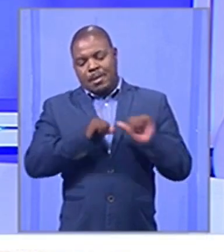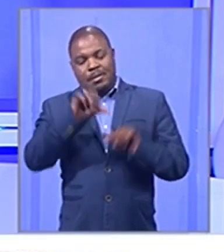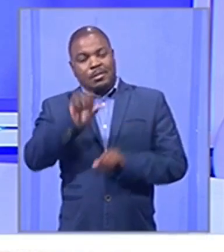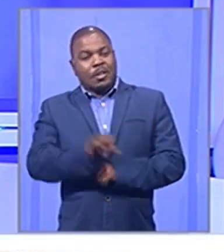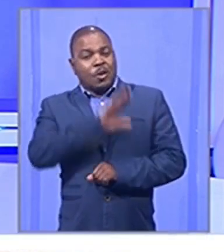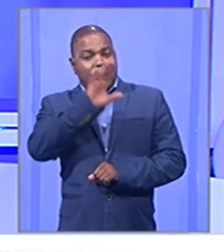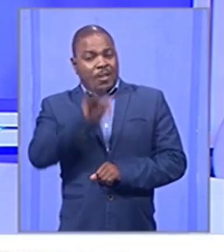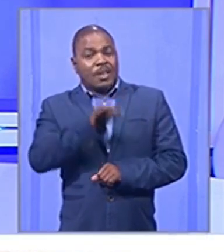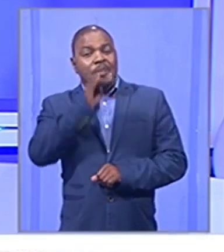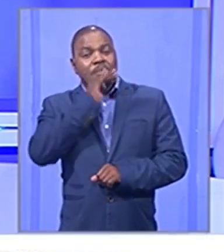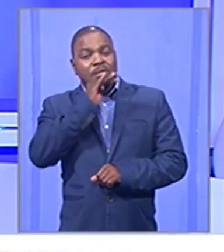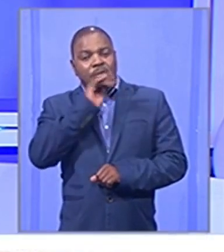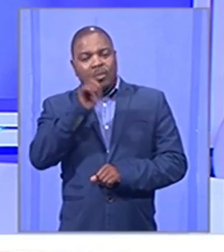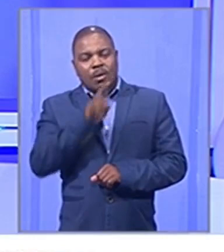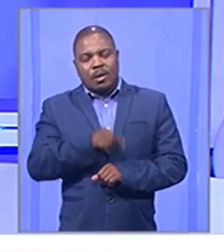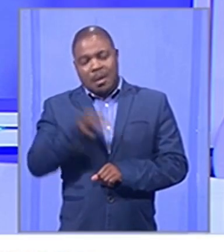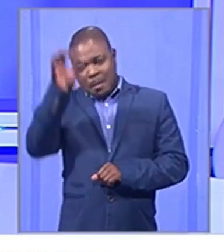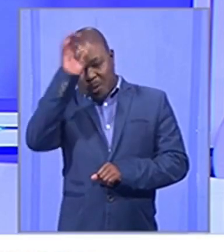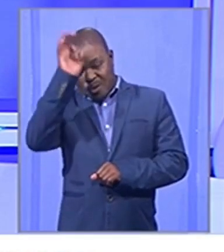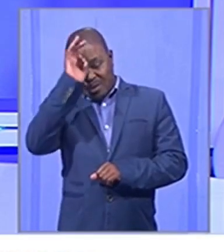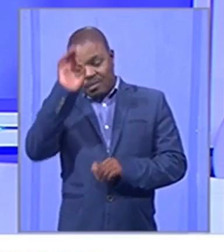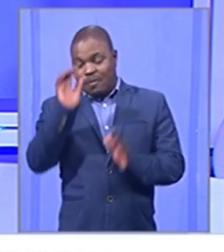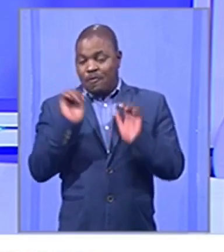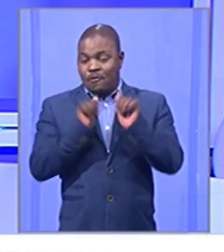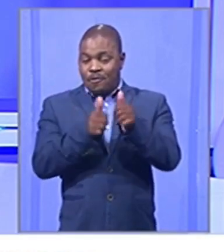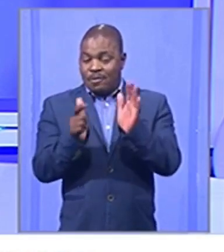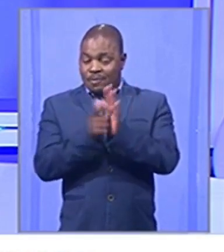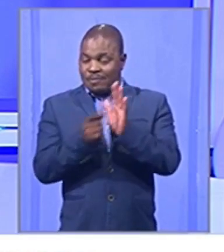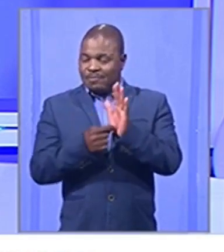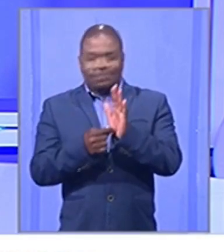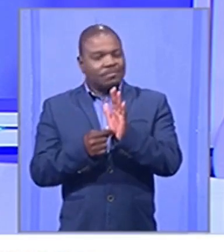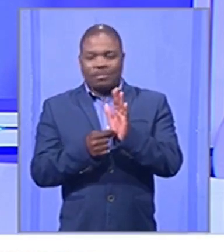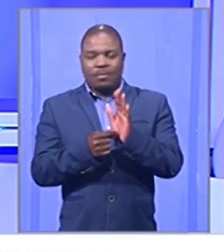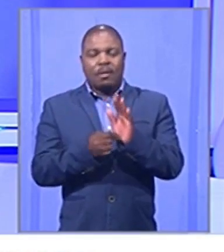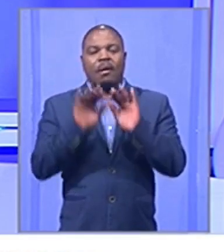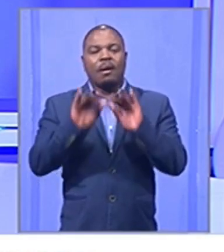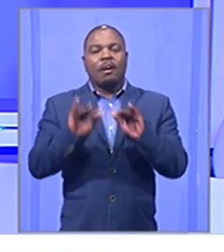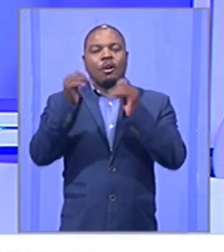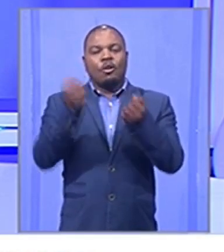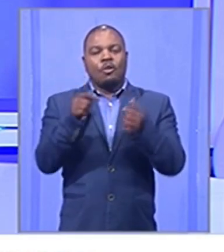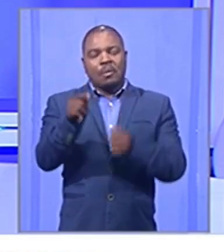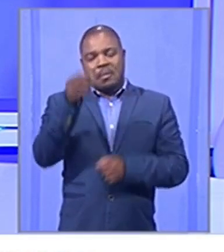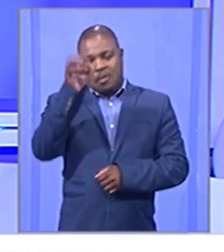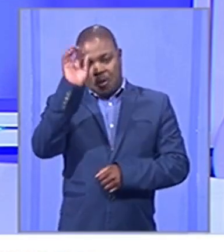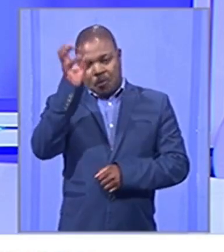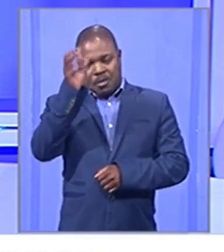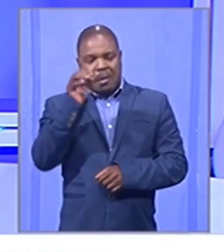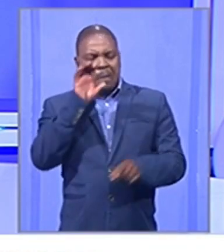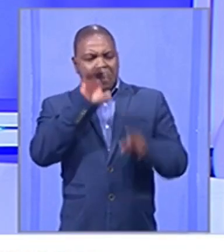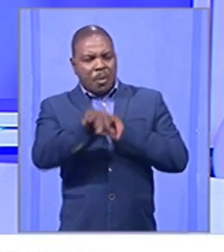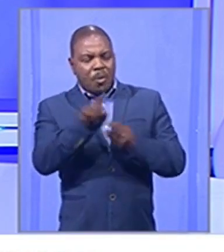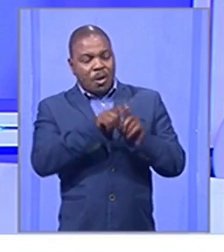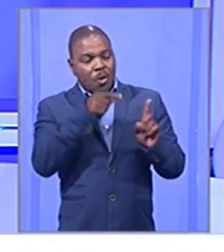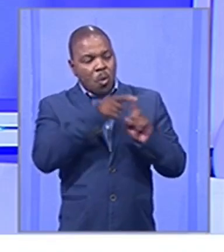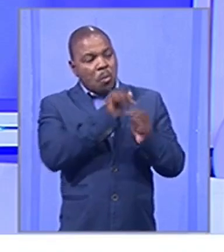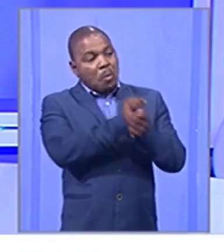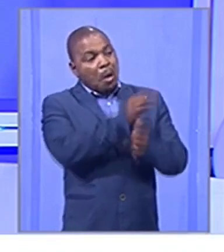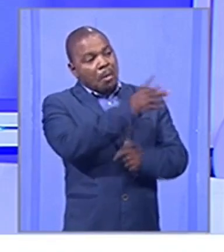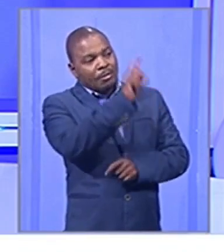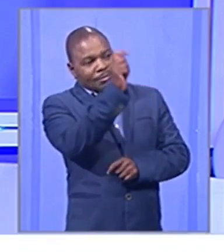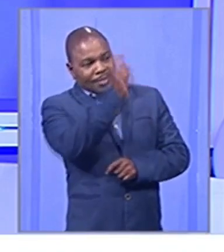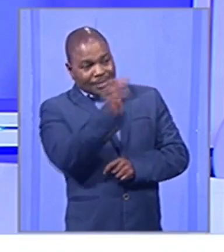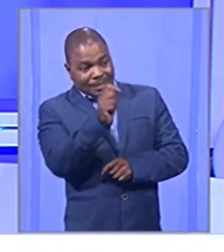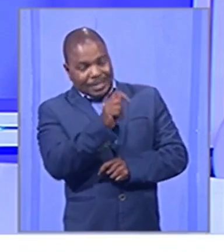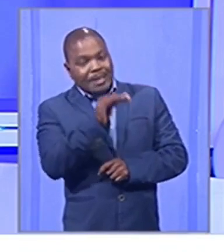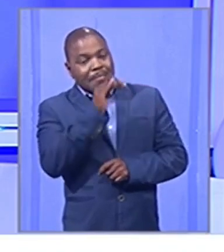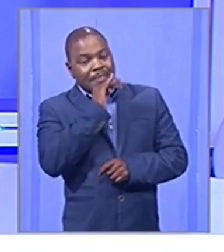go atlanegise maitsholo a mapodisi. Kgotlatshekelo kgolo kwa Free State e fitlhetse fa go tshwarwa ga gagwe kwa Tanzania go ne go se